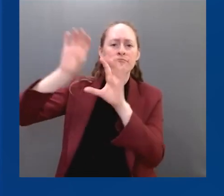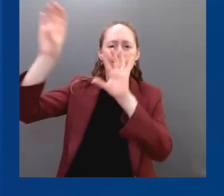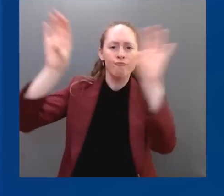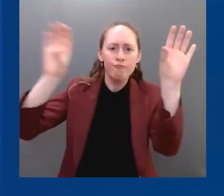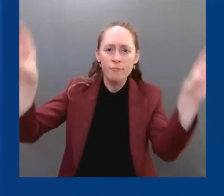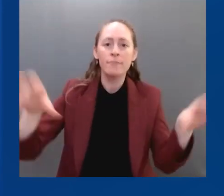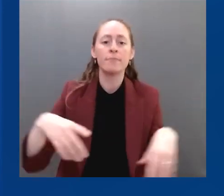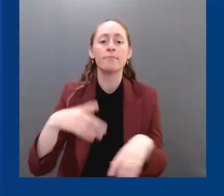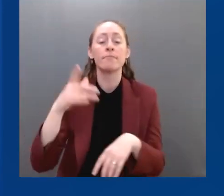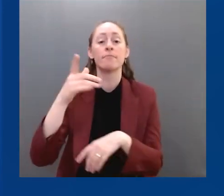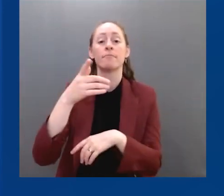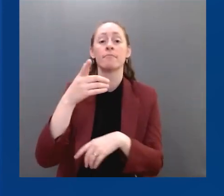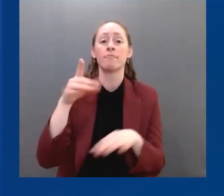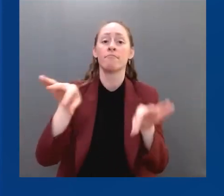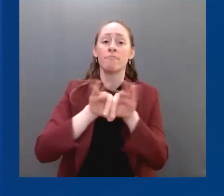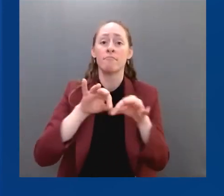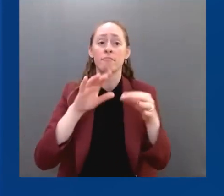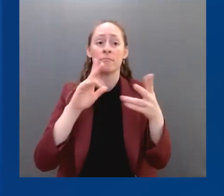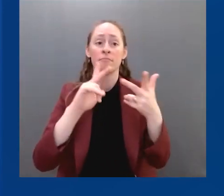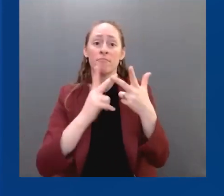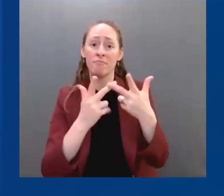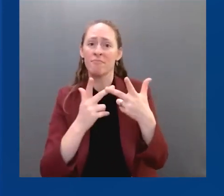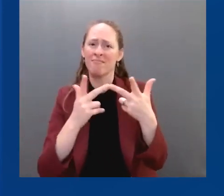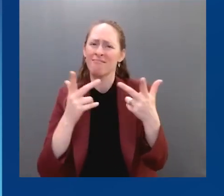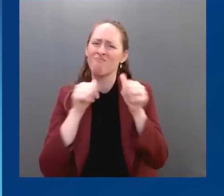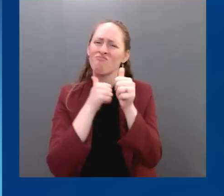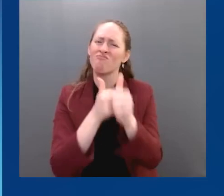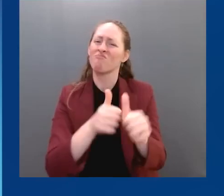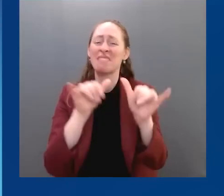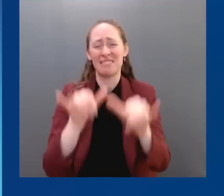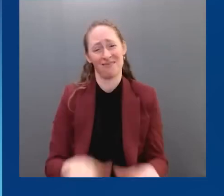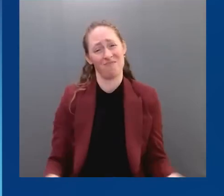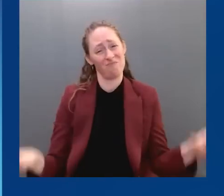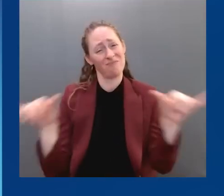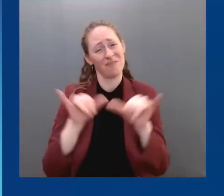and 5, as it has been with BA.1 and BA.2.